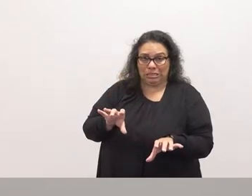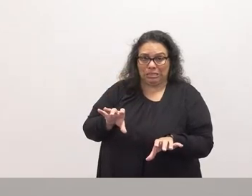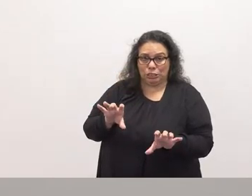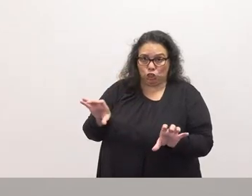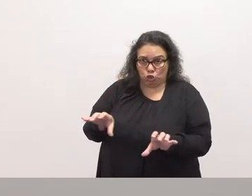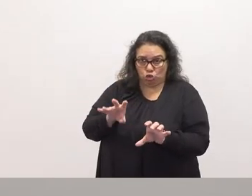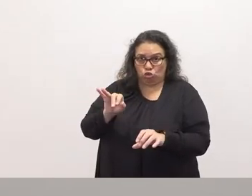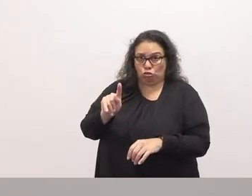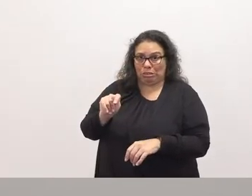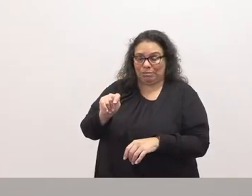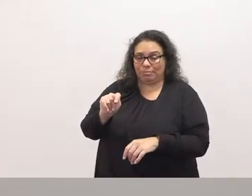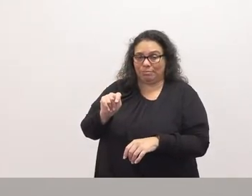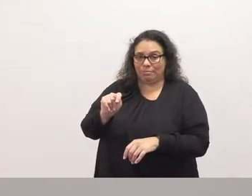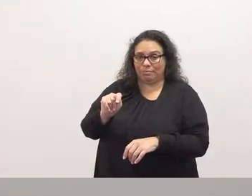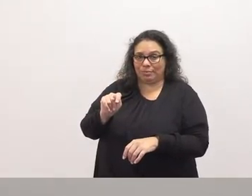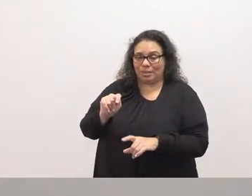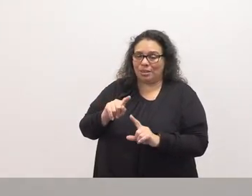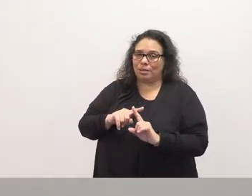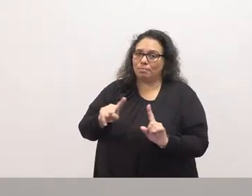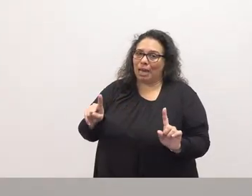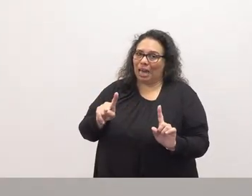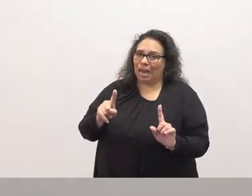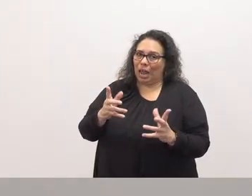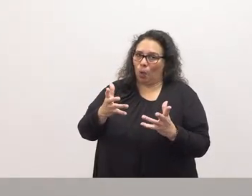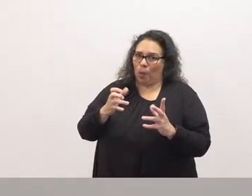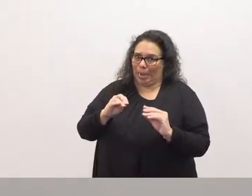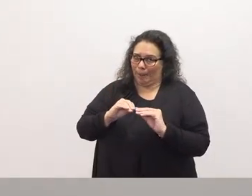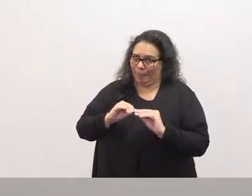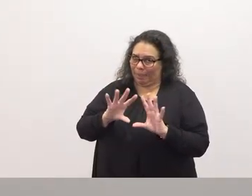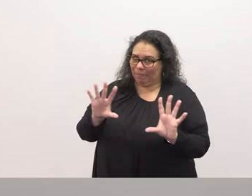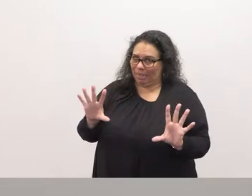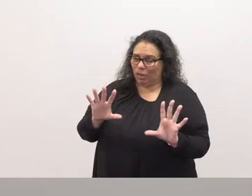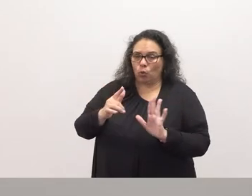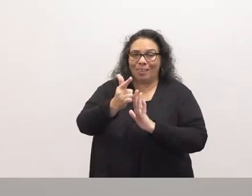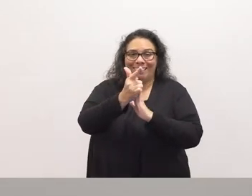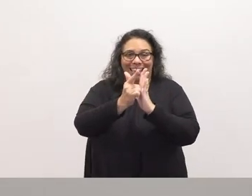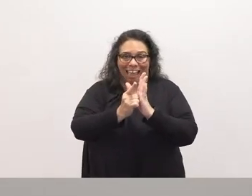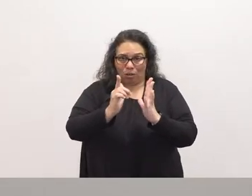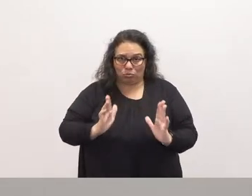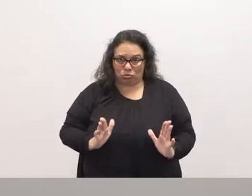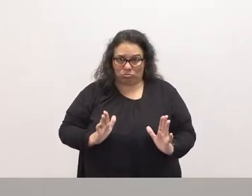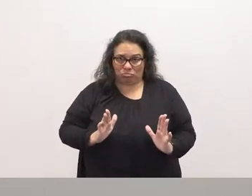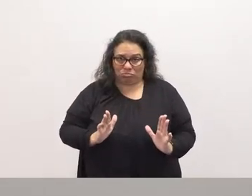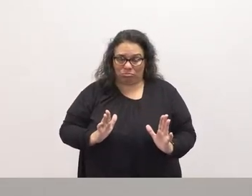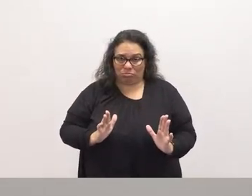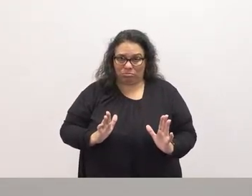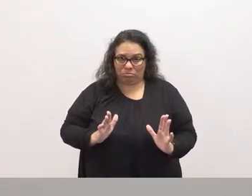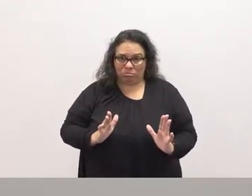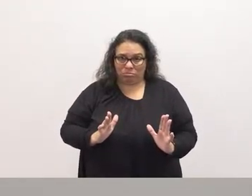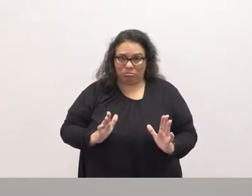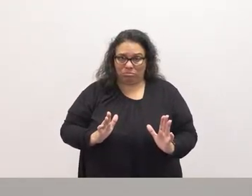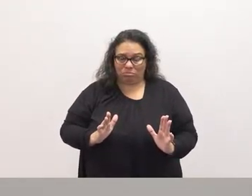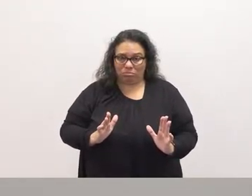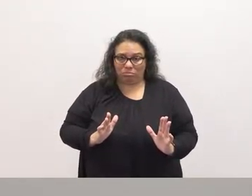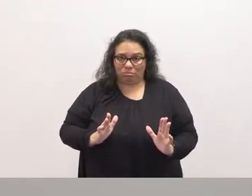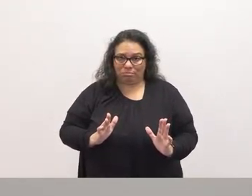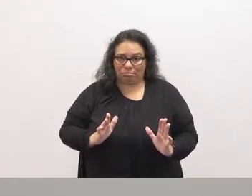it. But I want to be clear with counsel, there is no